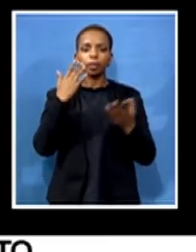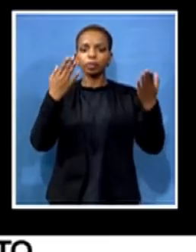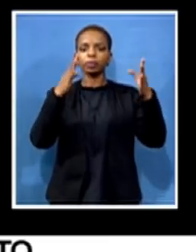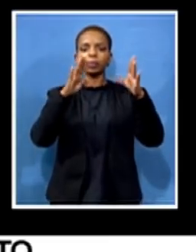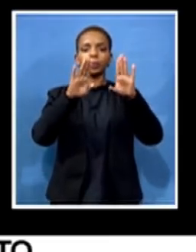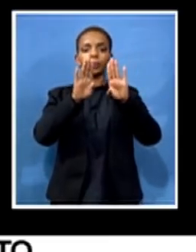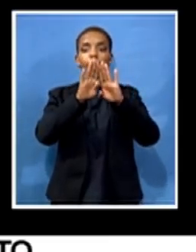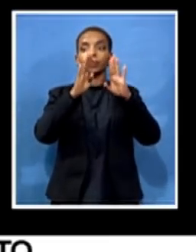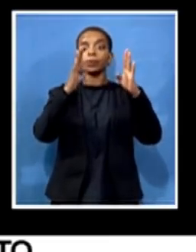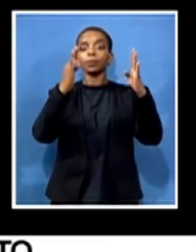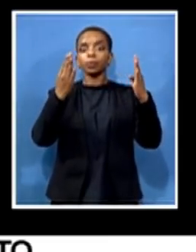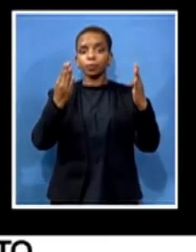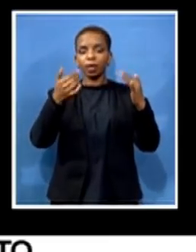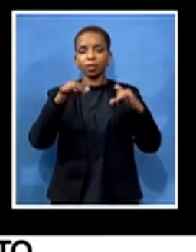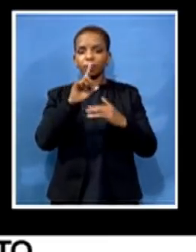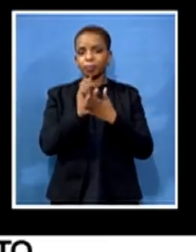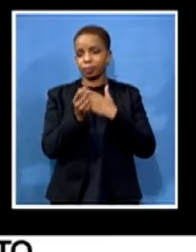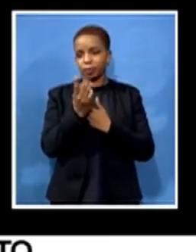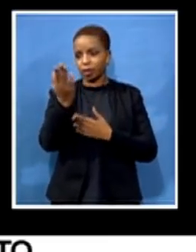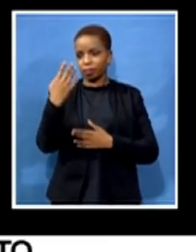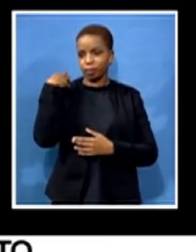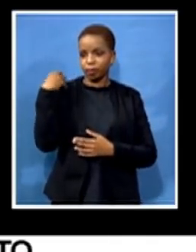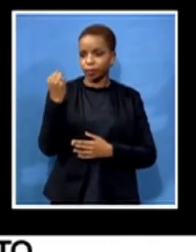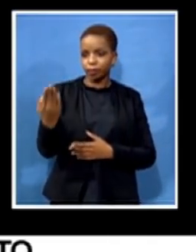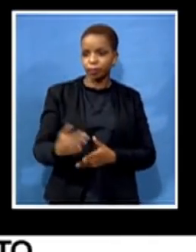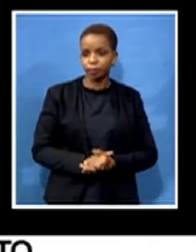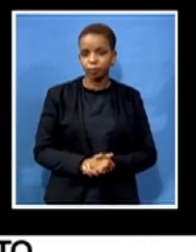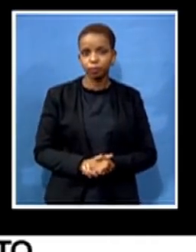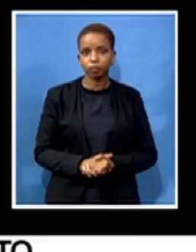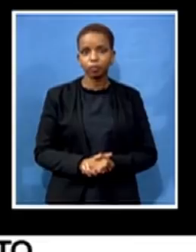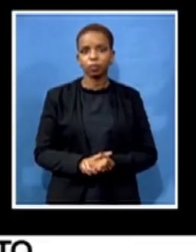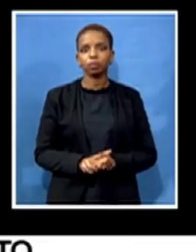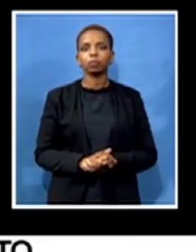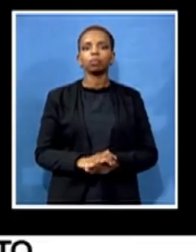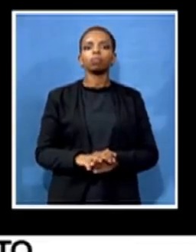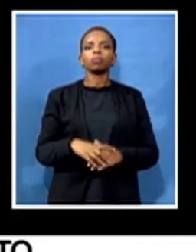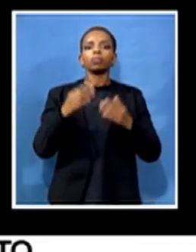3 minutes, Honorable Member. Can we continue, Honorable Mkhize?